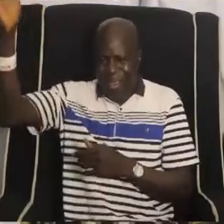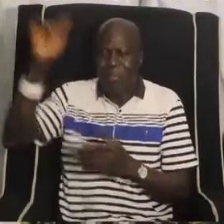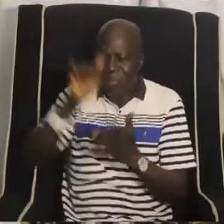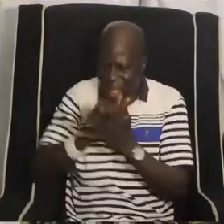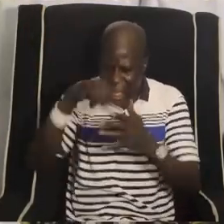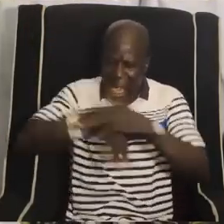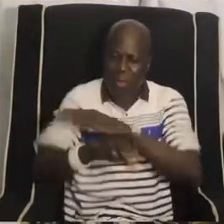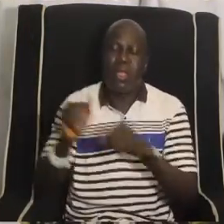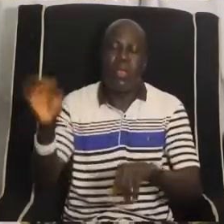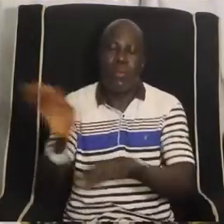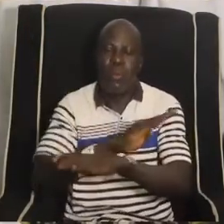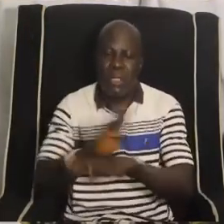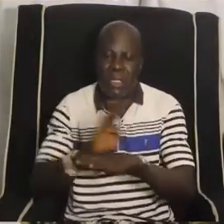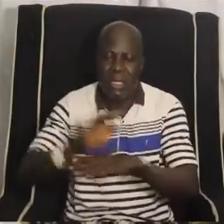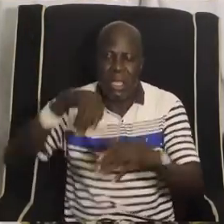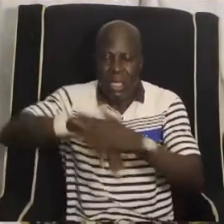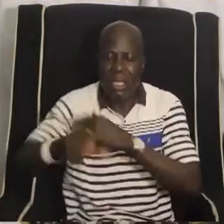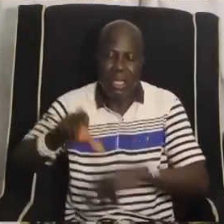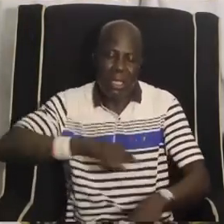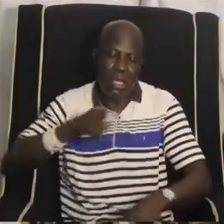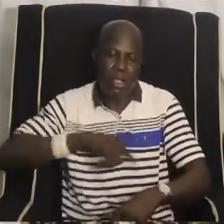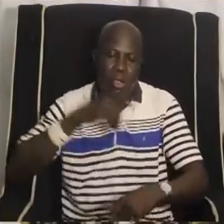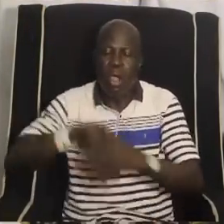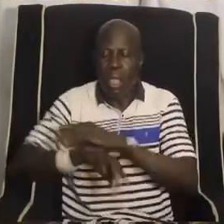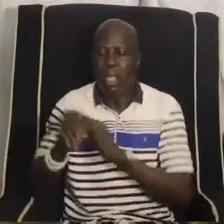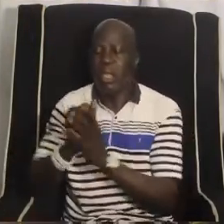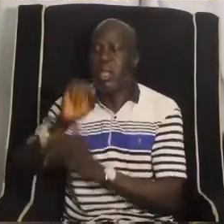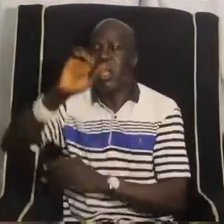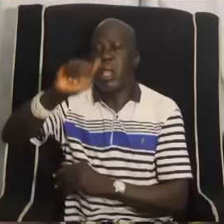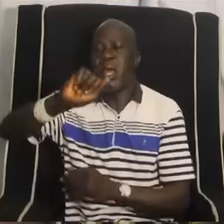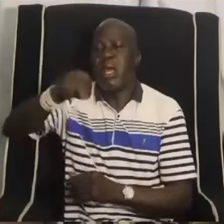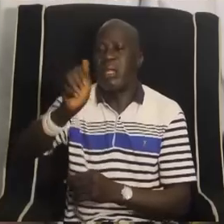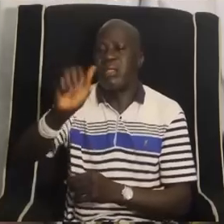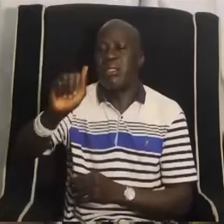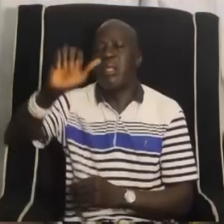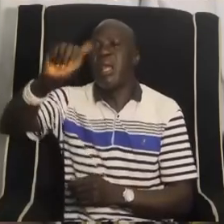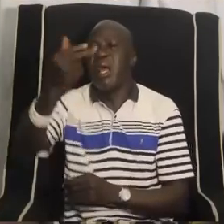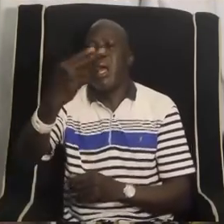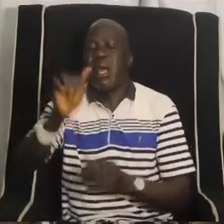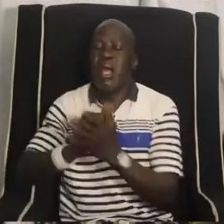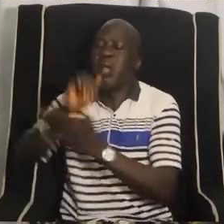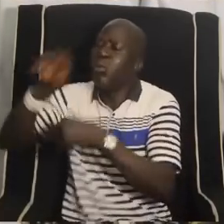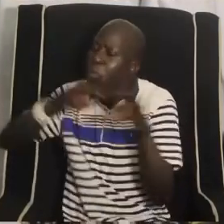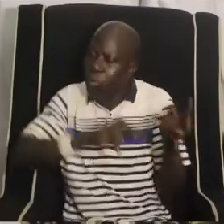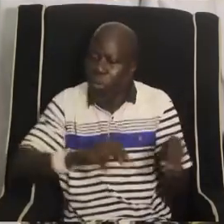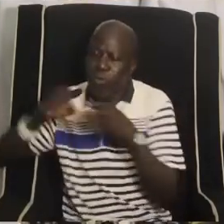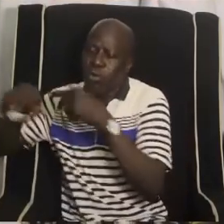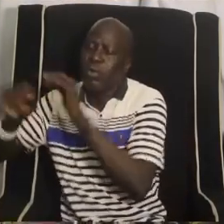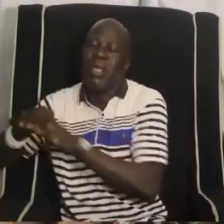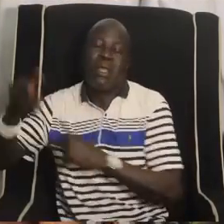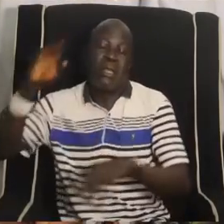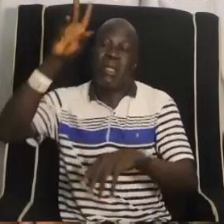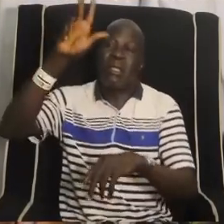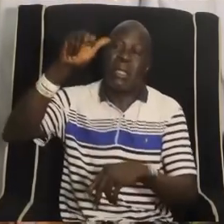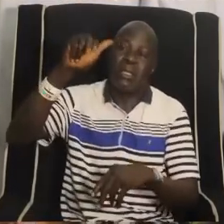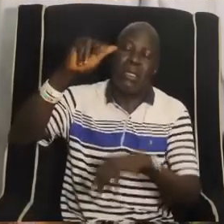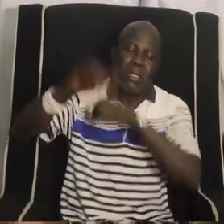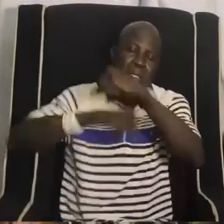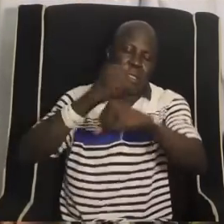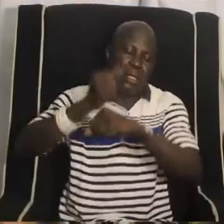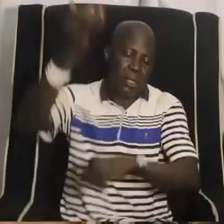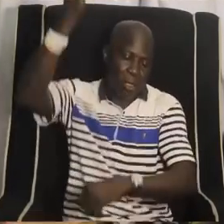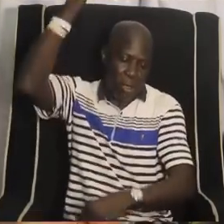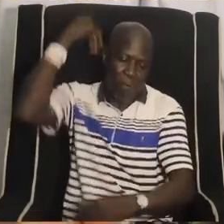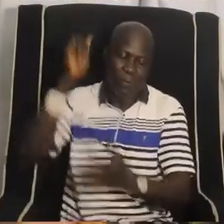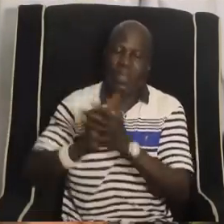le seleko. The one that have company in Nigeria. The Lord asked to live there and move to Ghana. Make me 30 years ago.